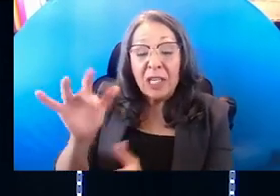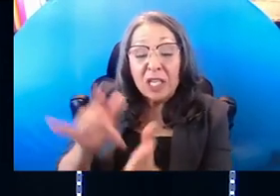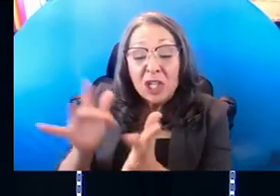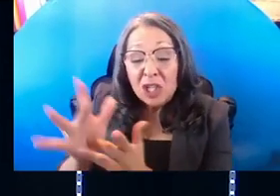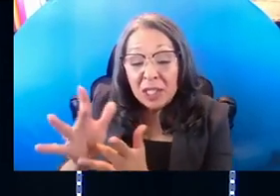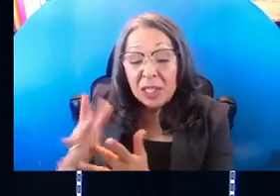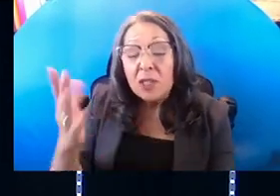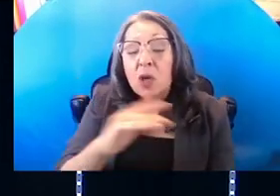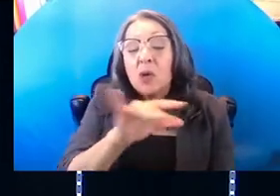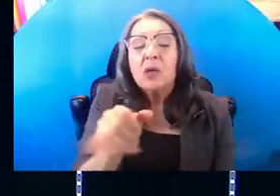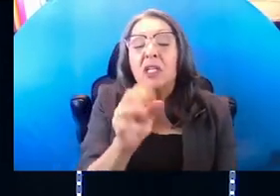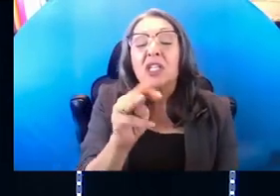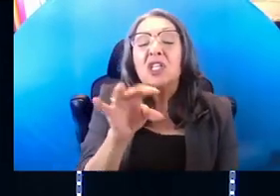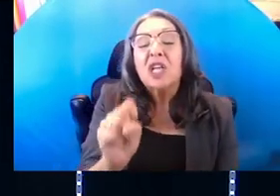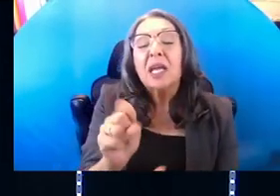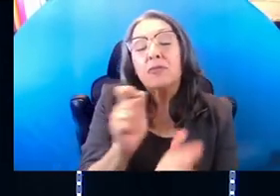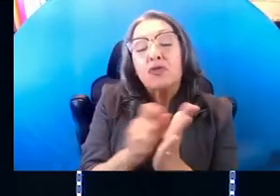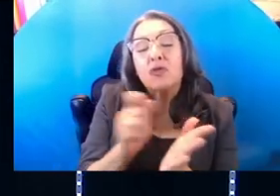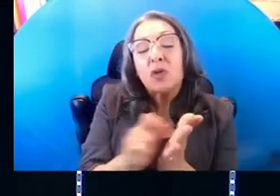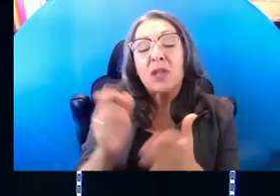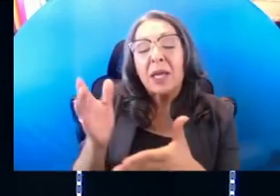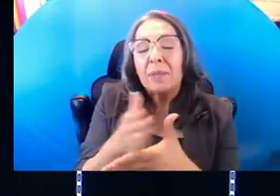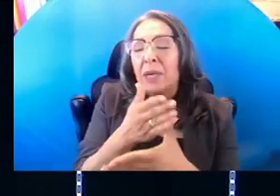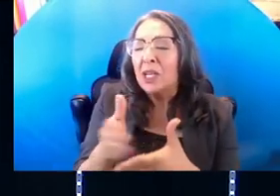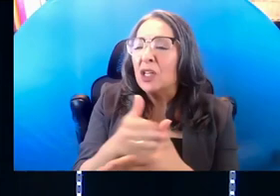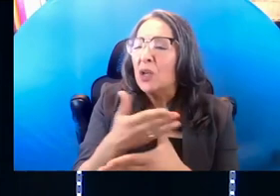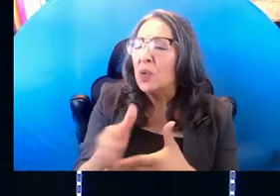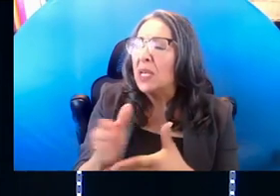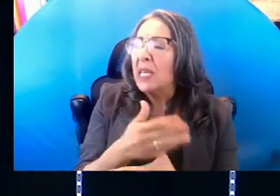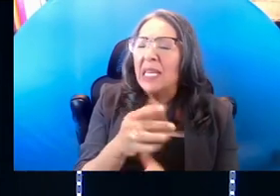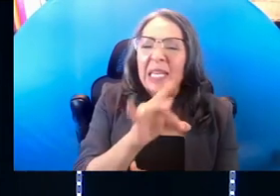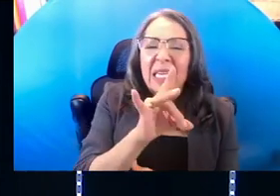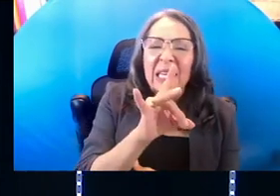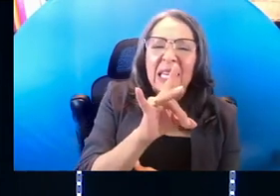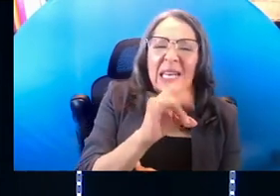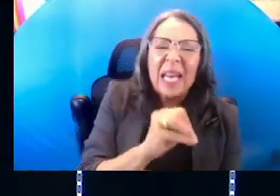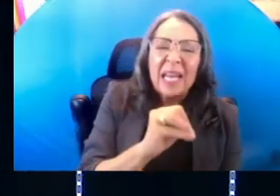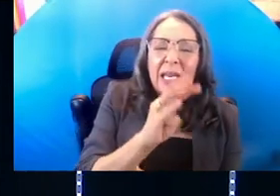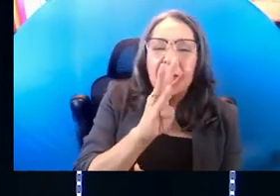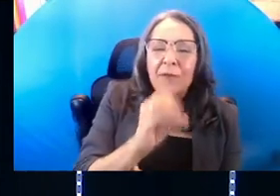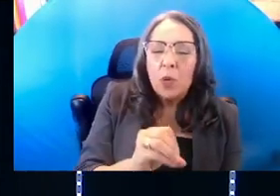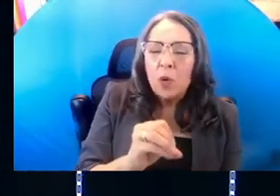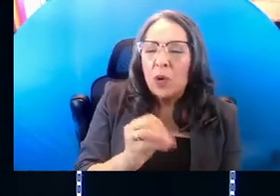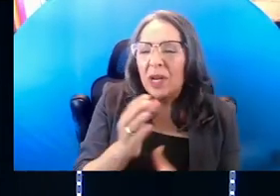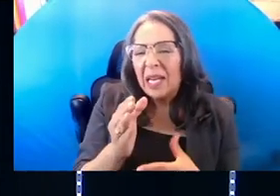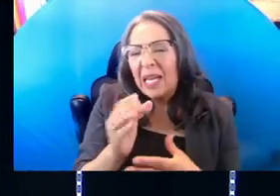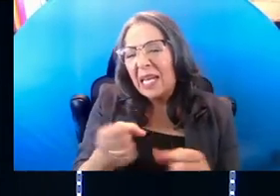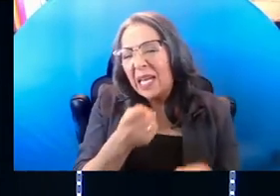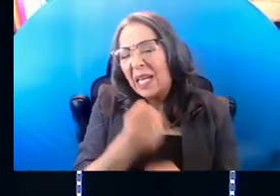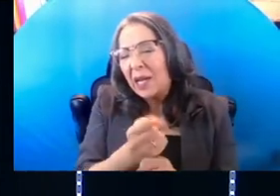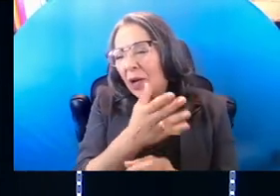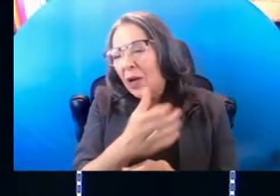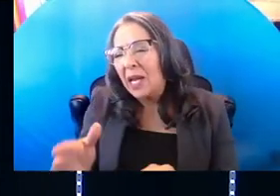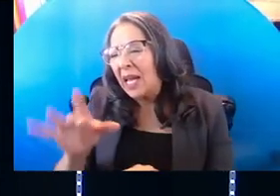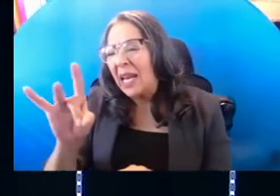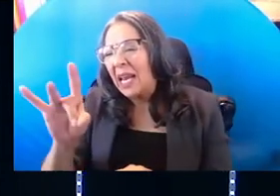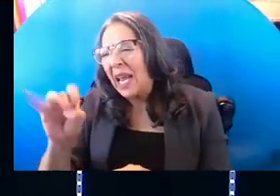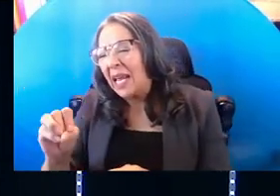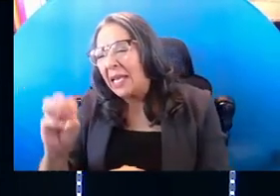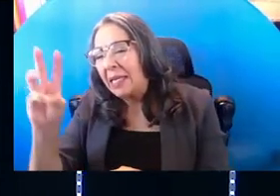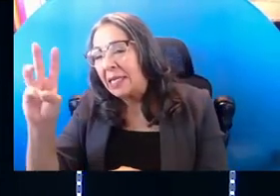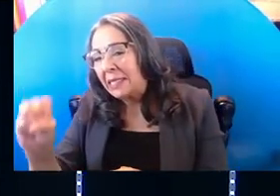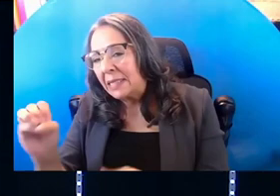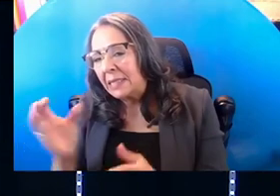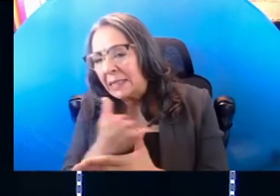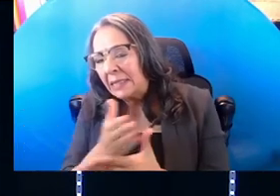when, it's believed that he wrote this somewhere between the years AD 40 and AD 60. Okay. And he is writing to, okay,